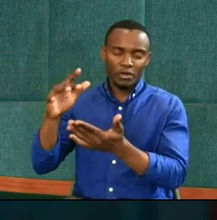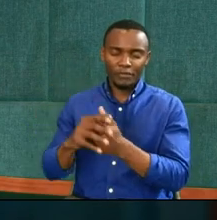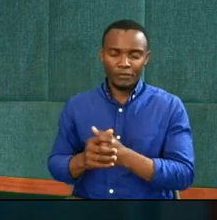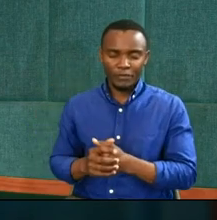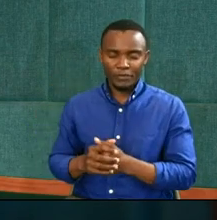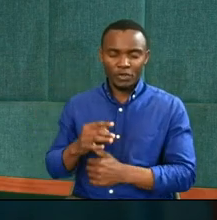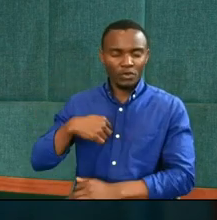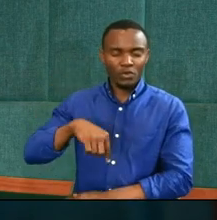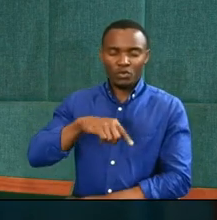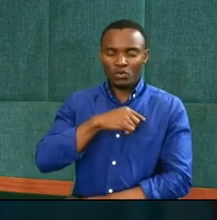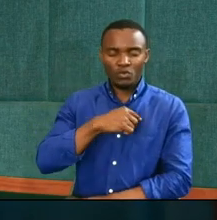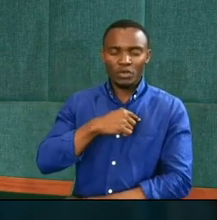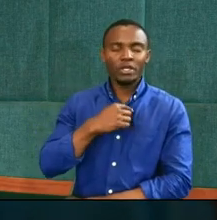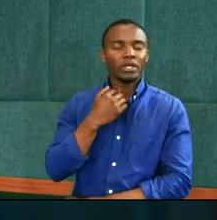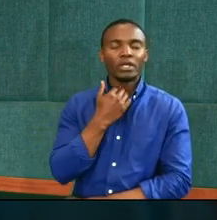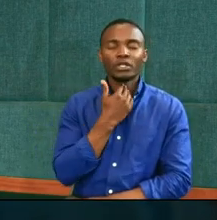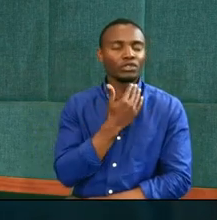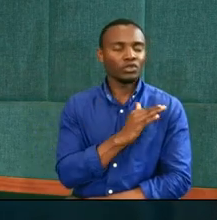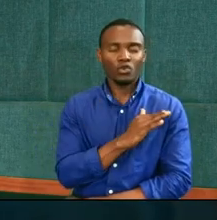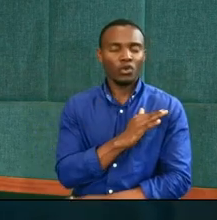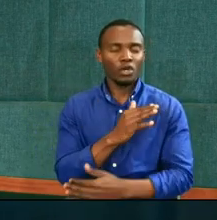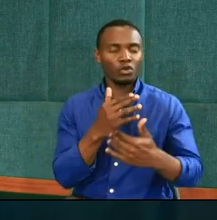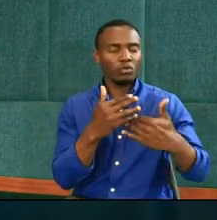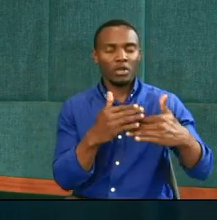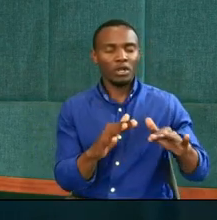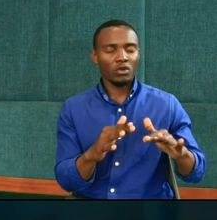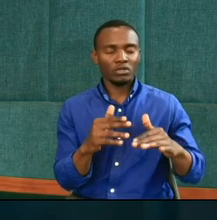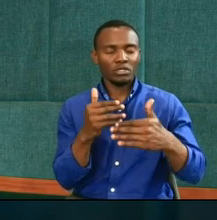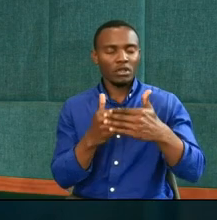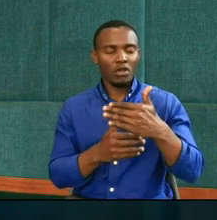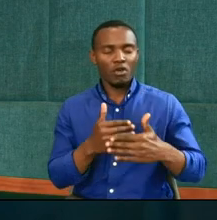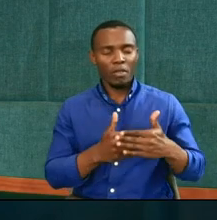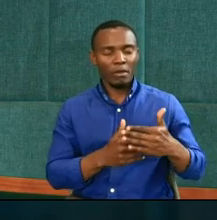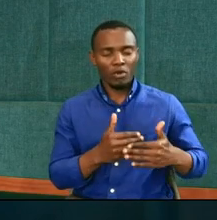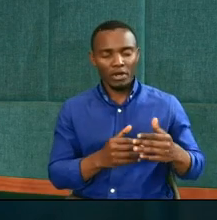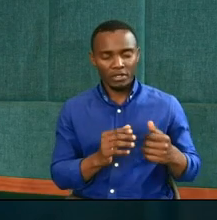We do not want to be lost on the borders.